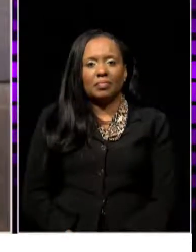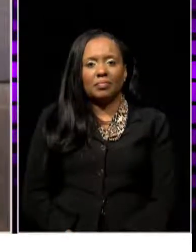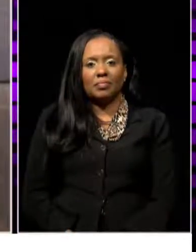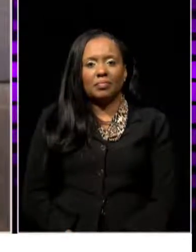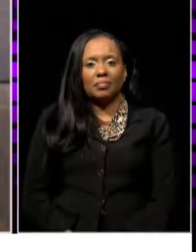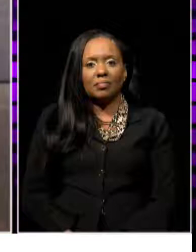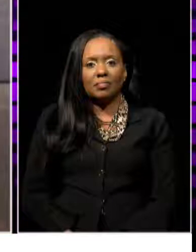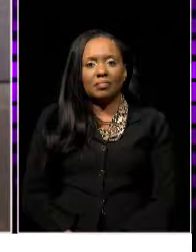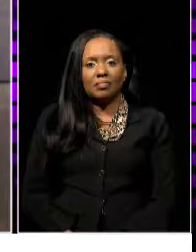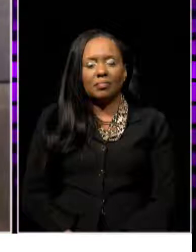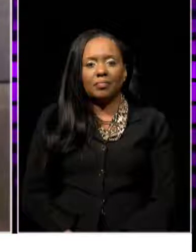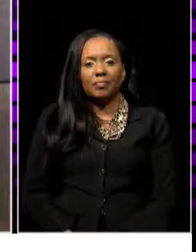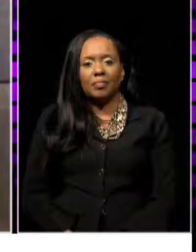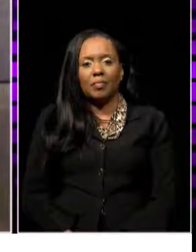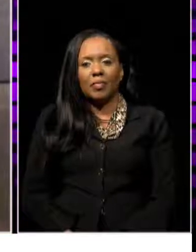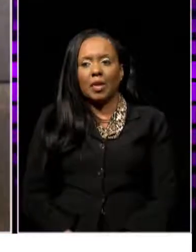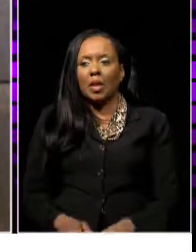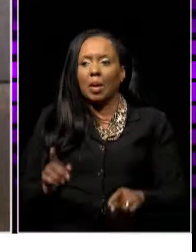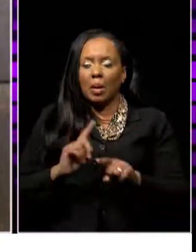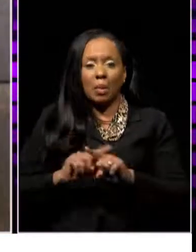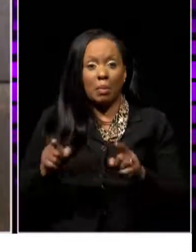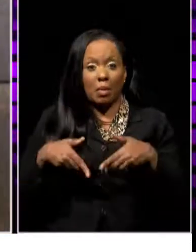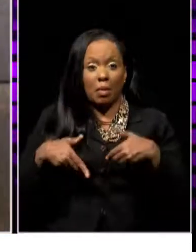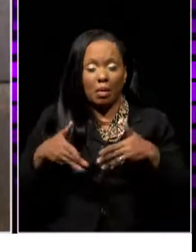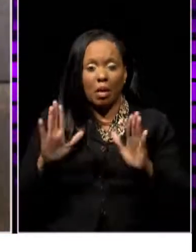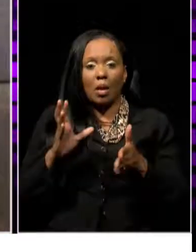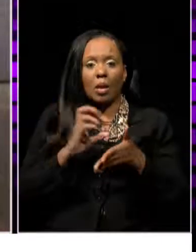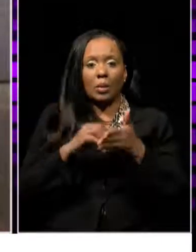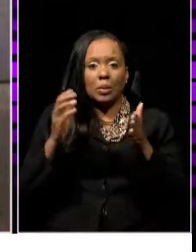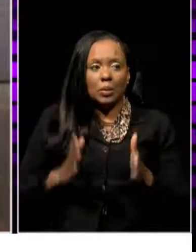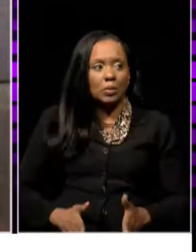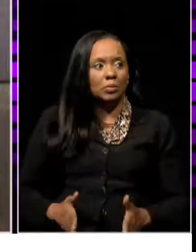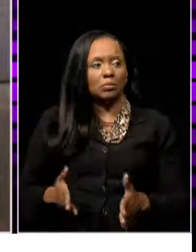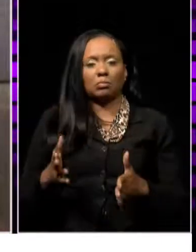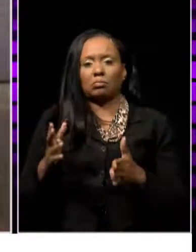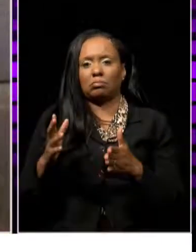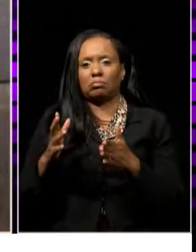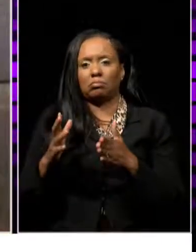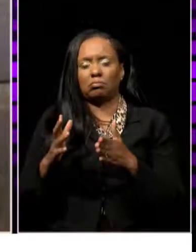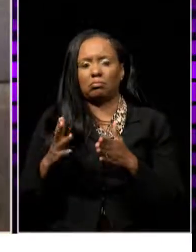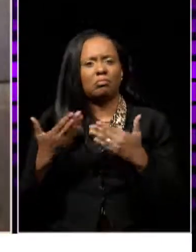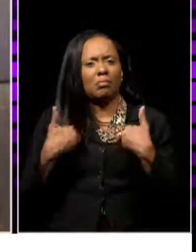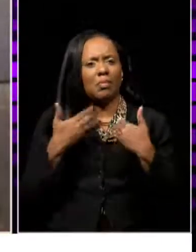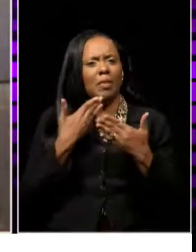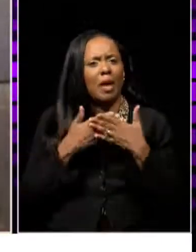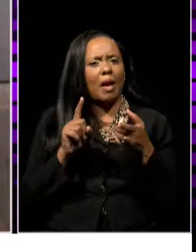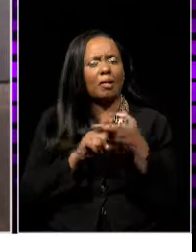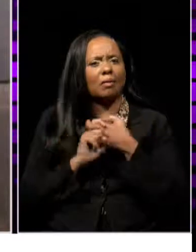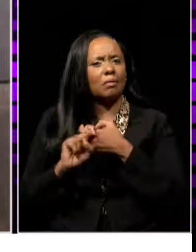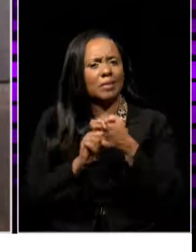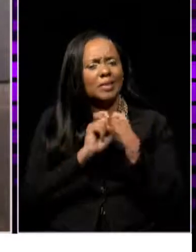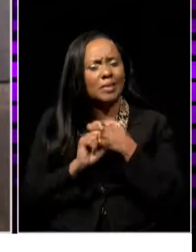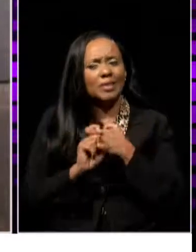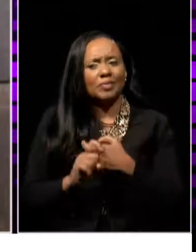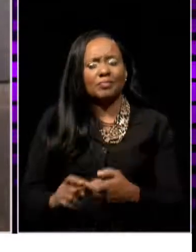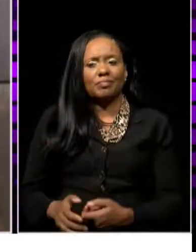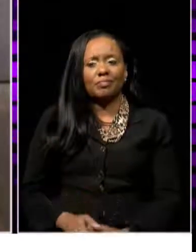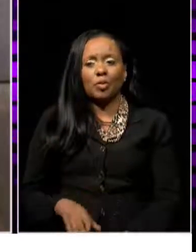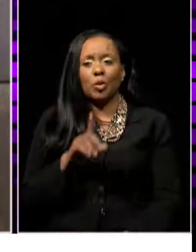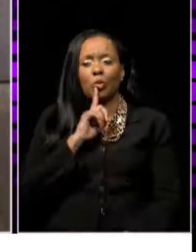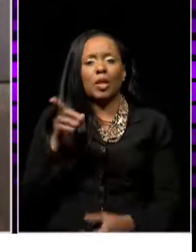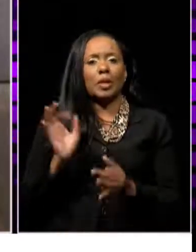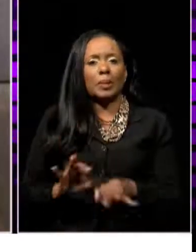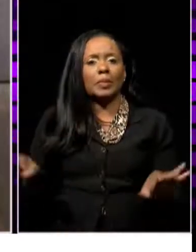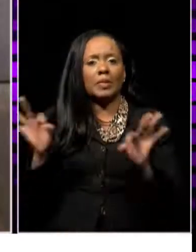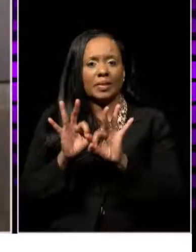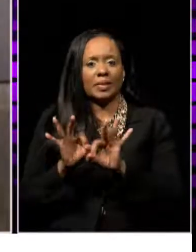students and children to have friends and make relationships other than in their own space, and that is a big move.